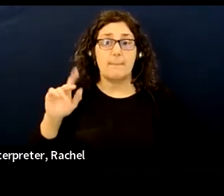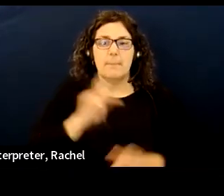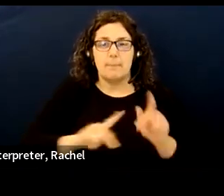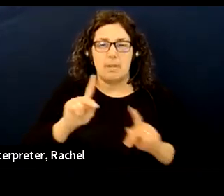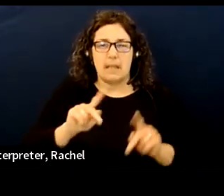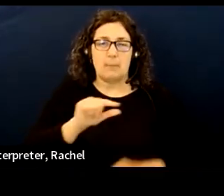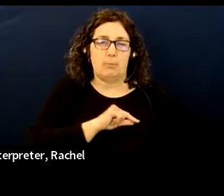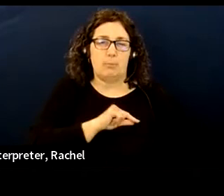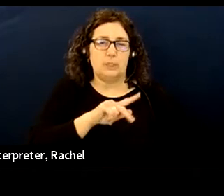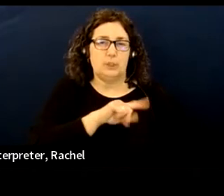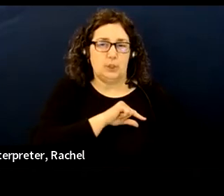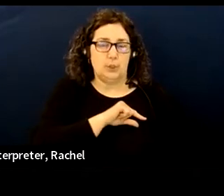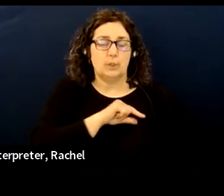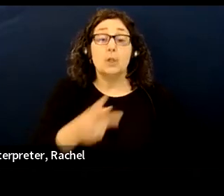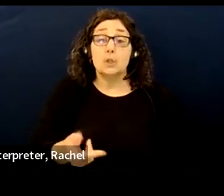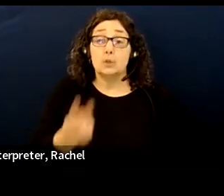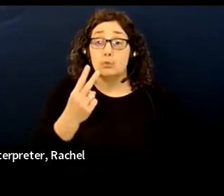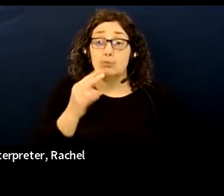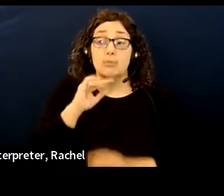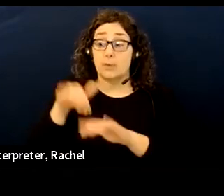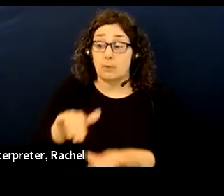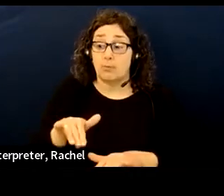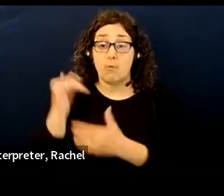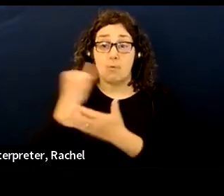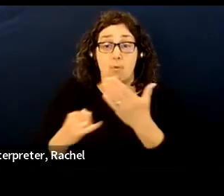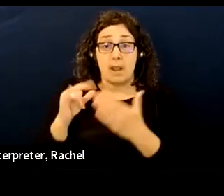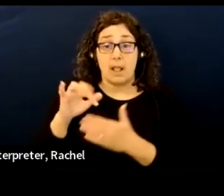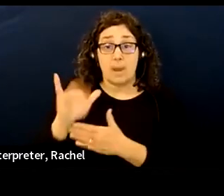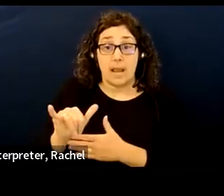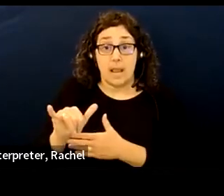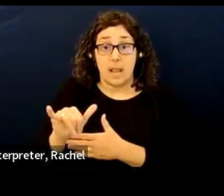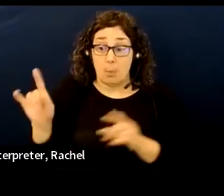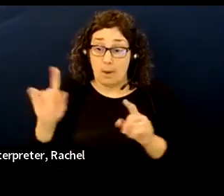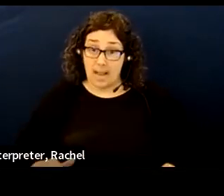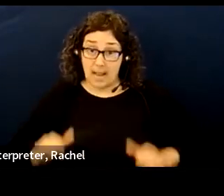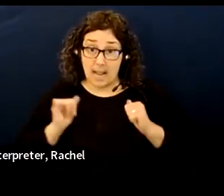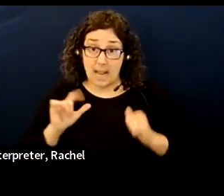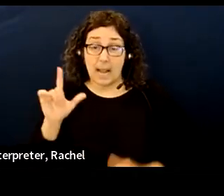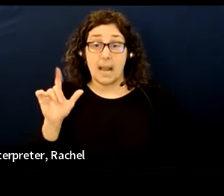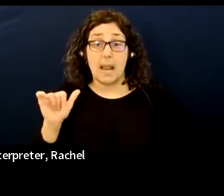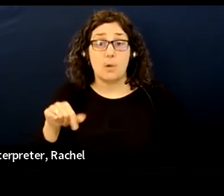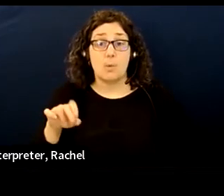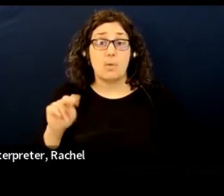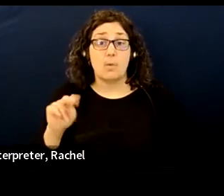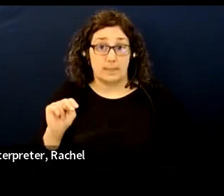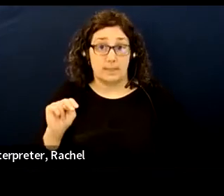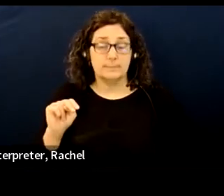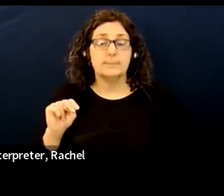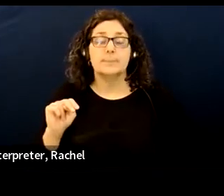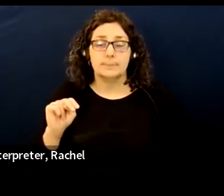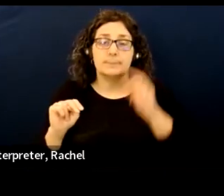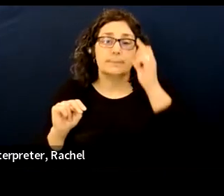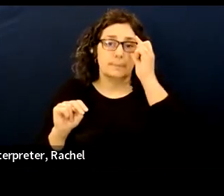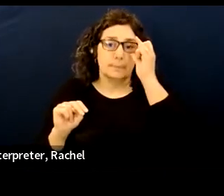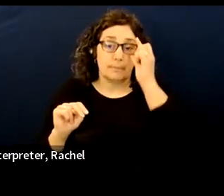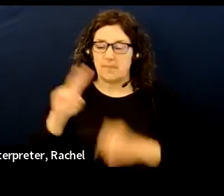George at the Two Rivers Art Gallery, though I am situated on the traditional territories of the Lekwungen speaking peoples. Also